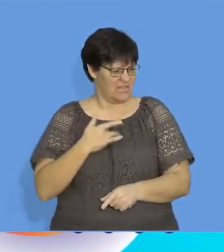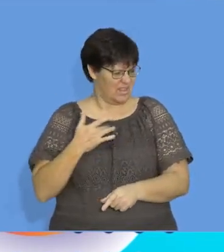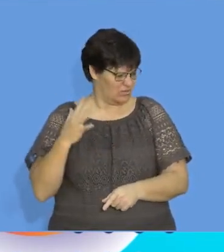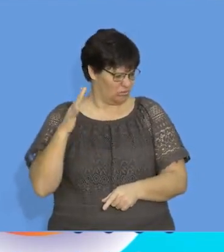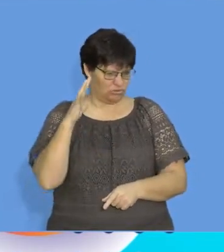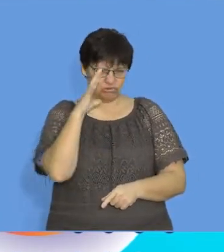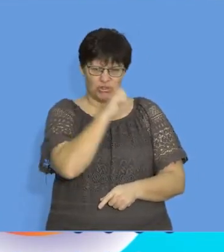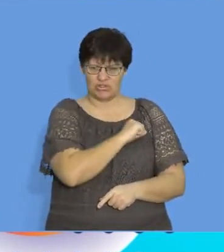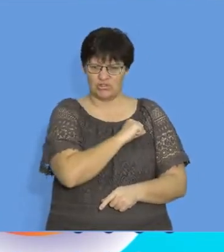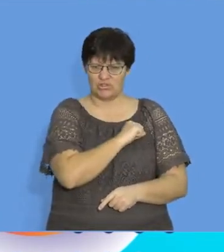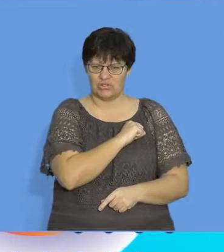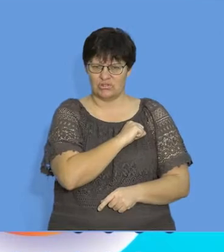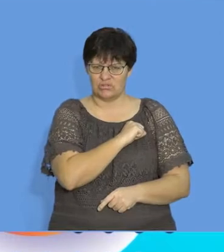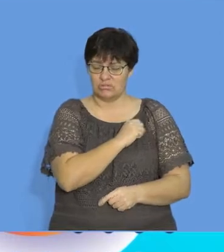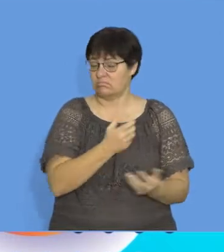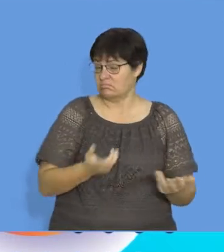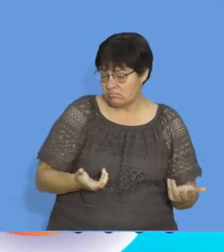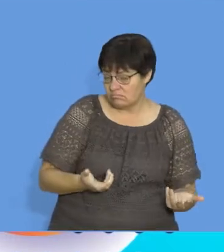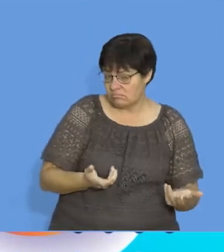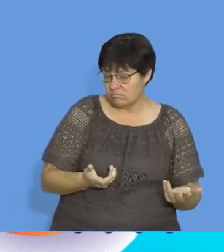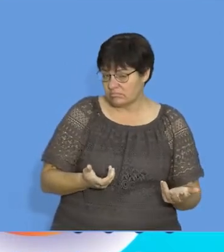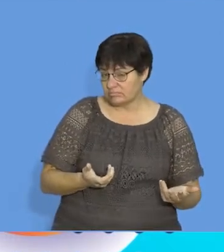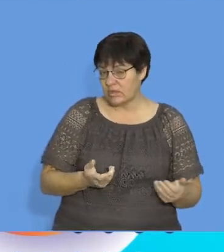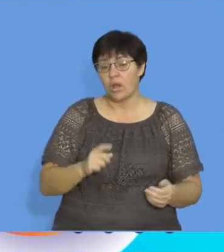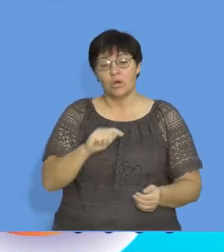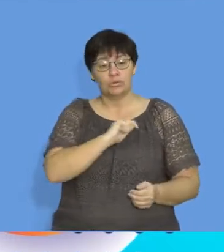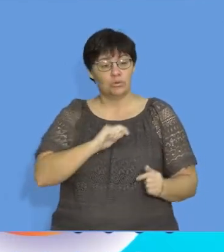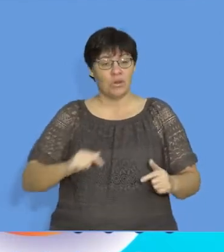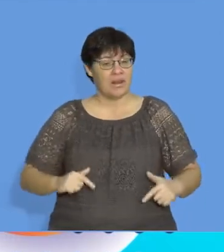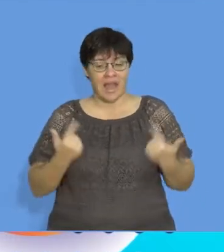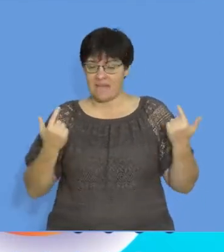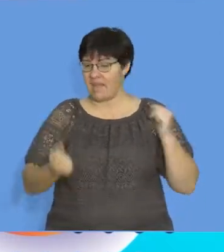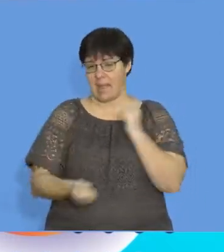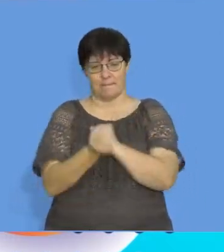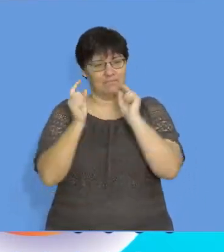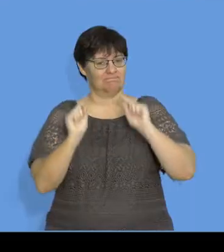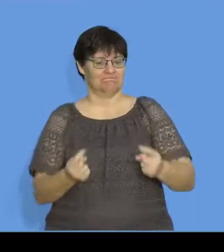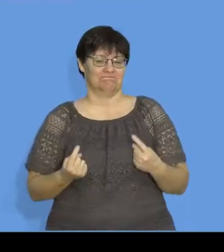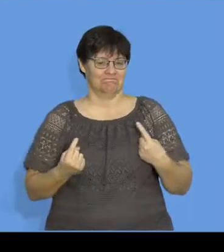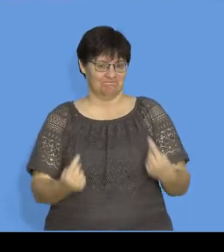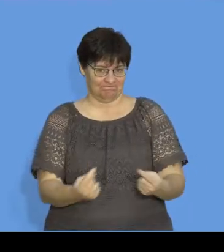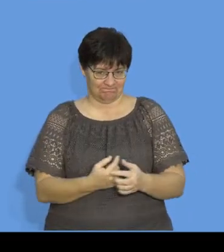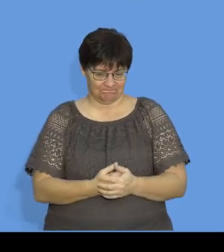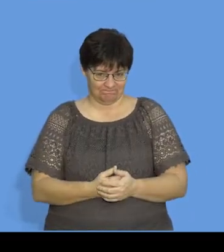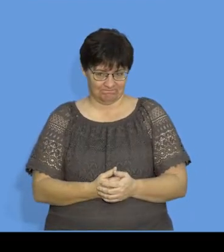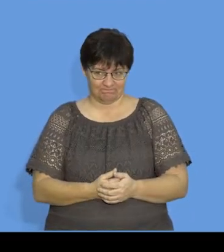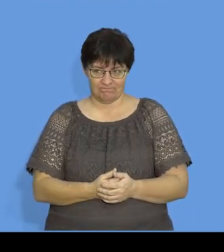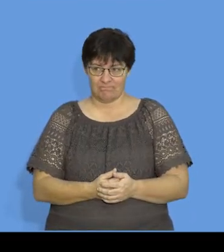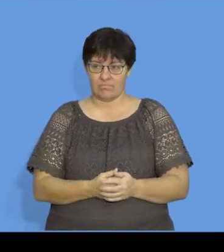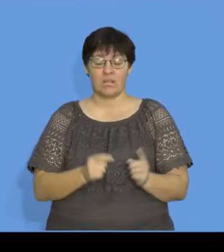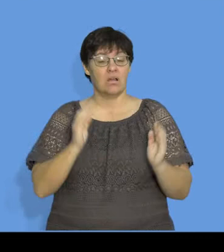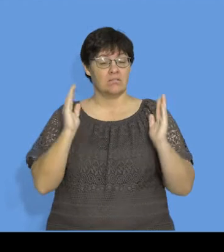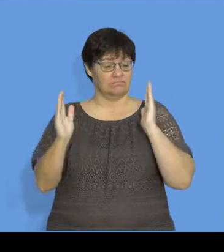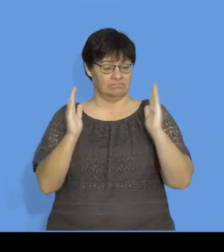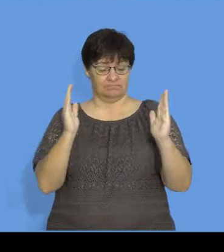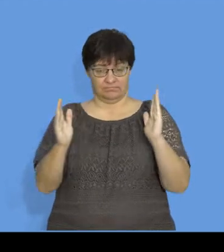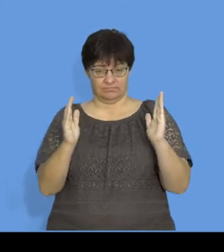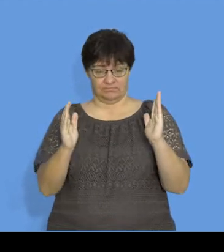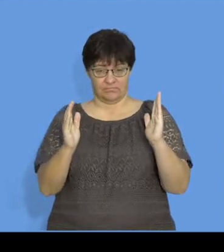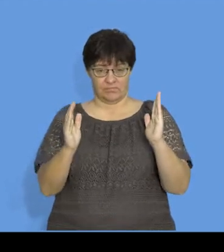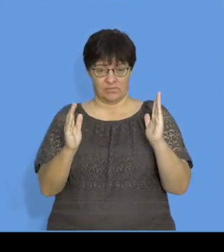little strange now because in the real world this wouldn't happen. Over here, between 4 and